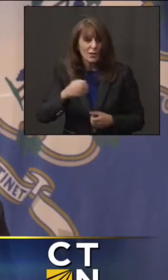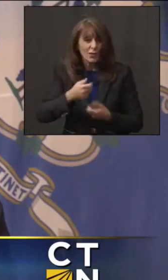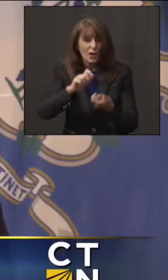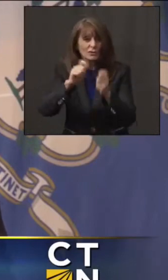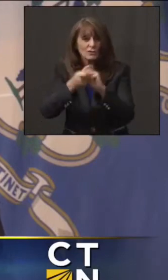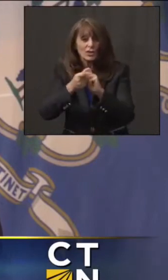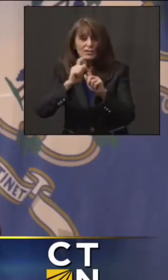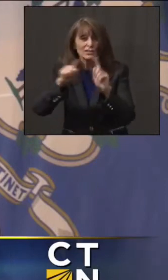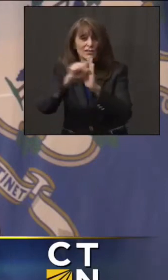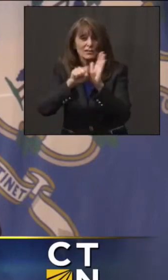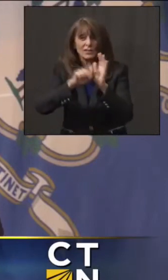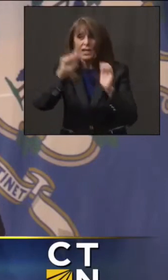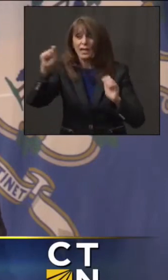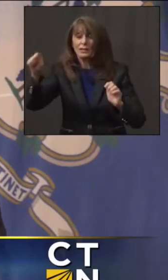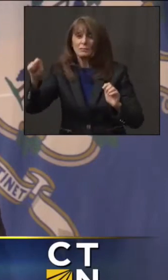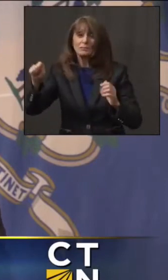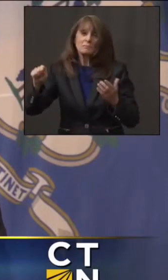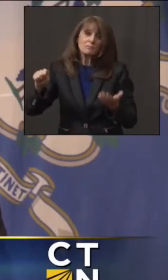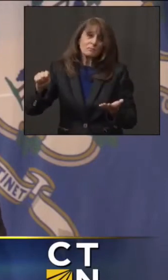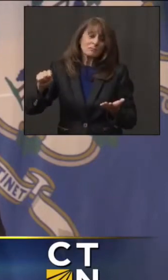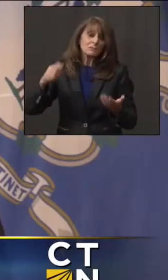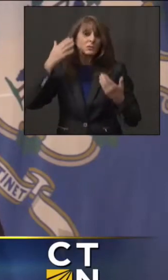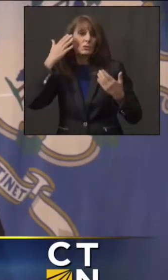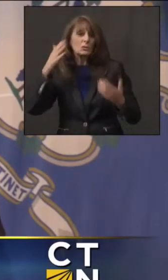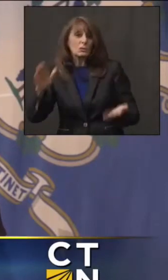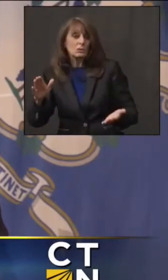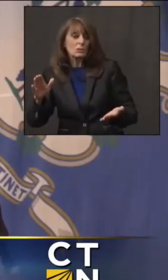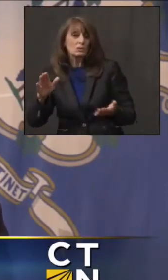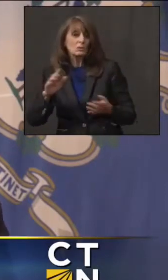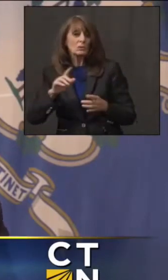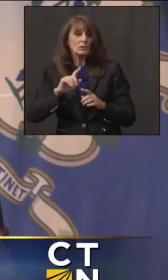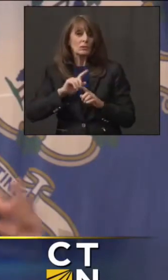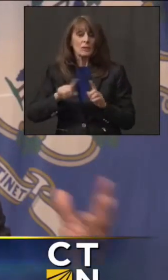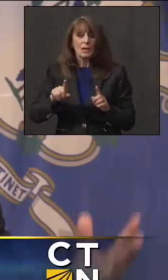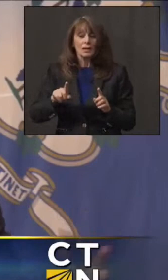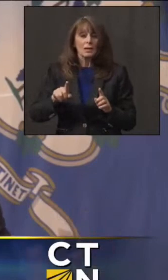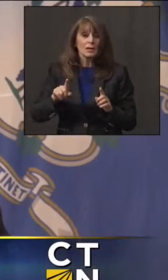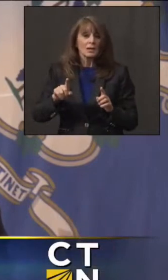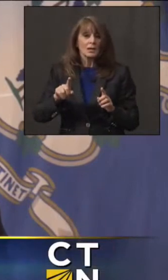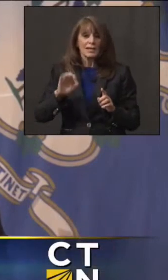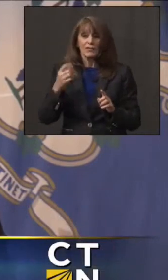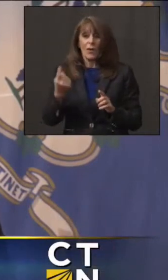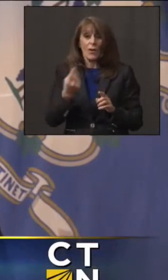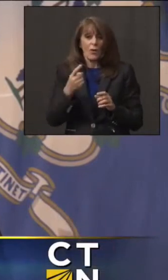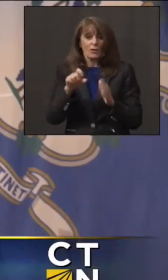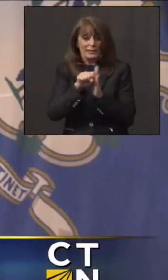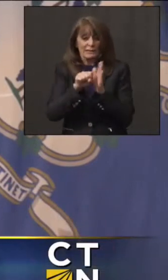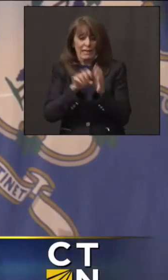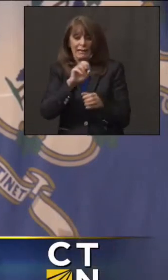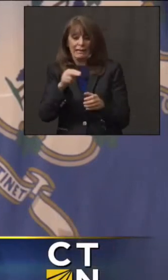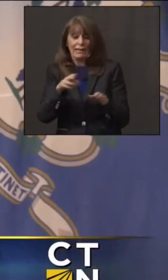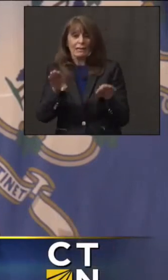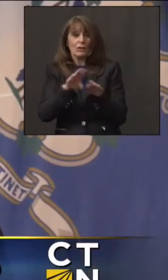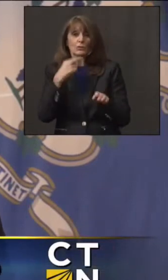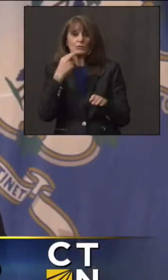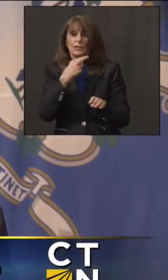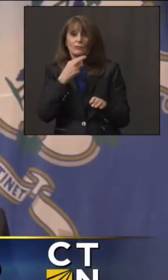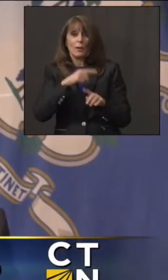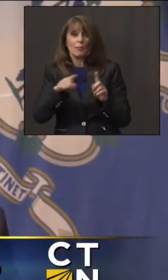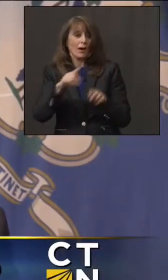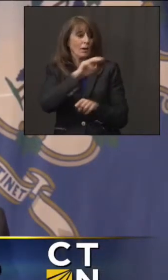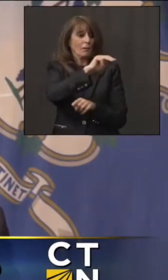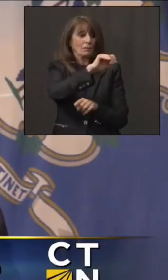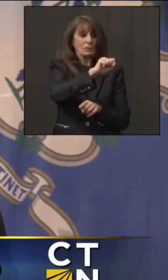not sure it would, but we're even less sure it would if we're the only one in the region that does that, Emily. So there